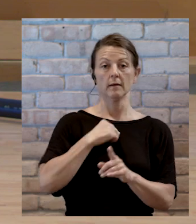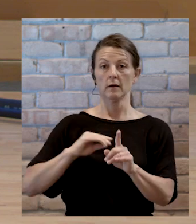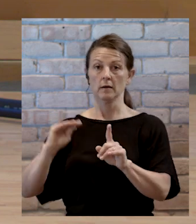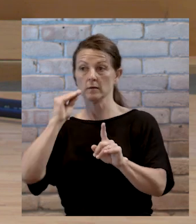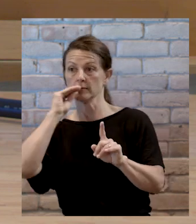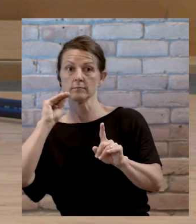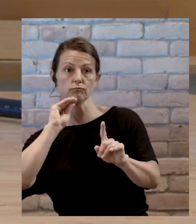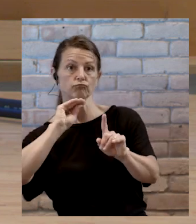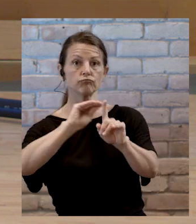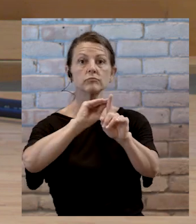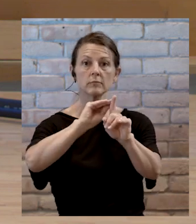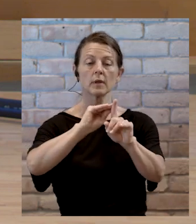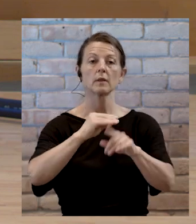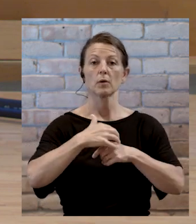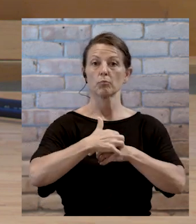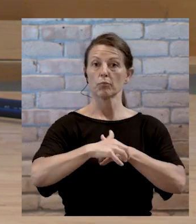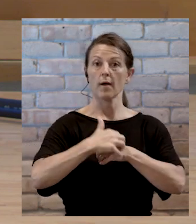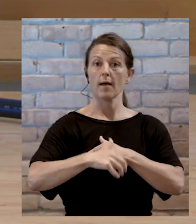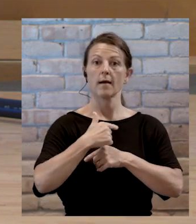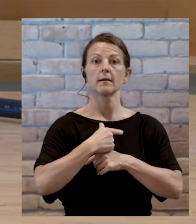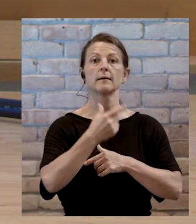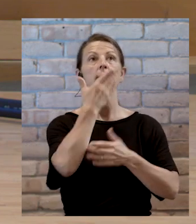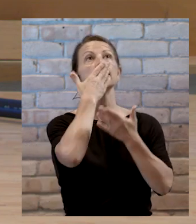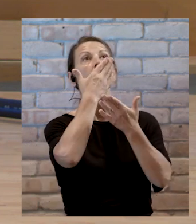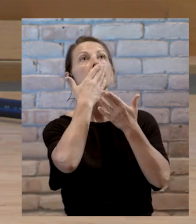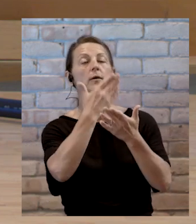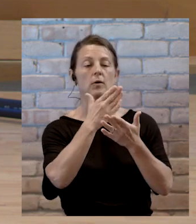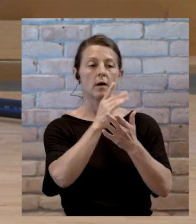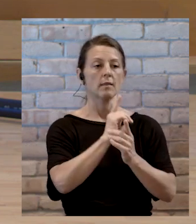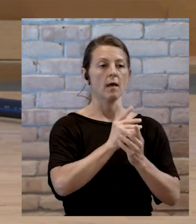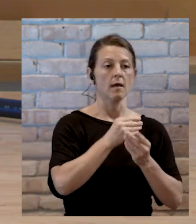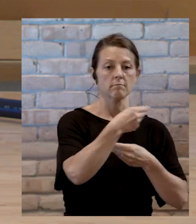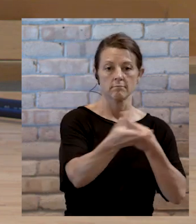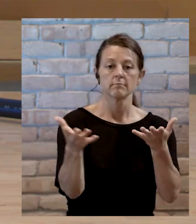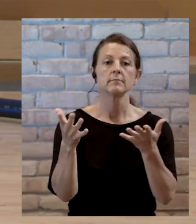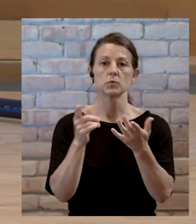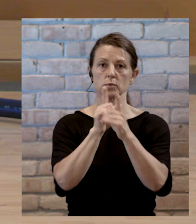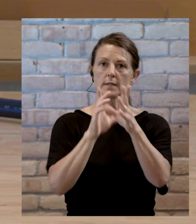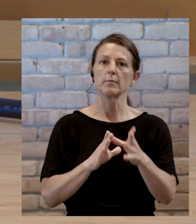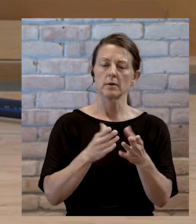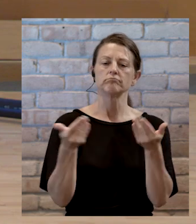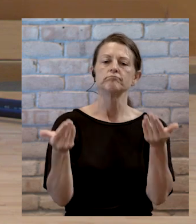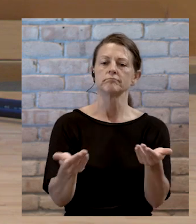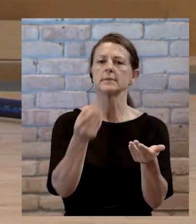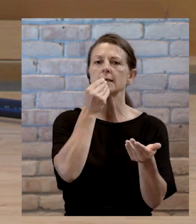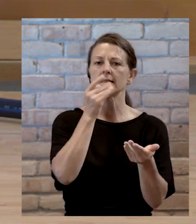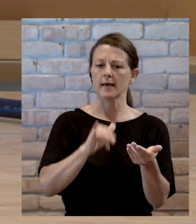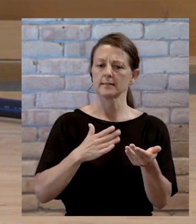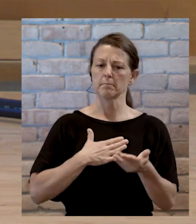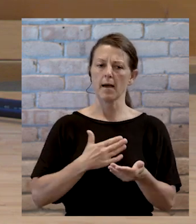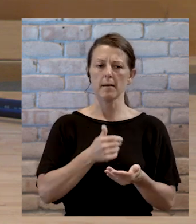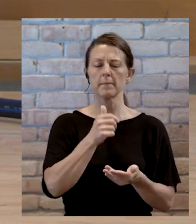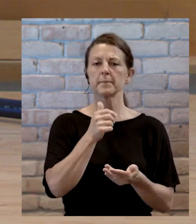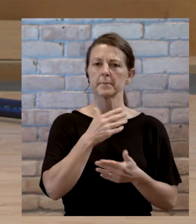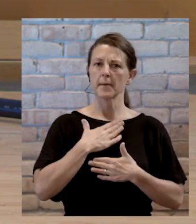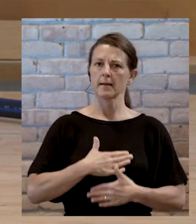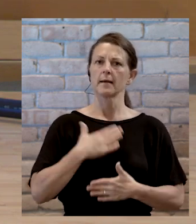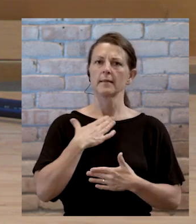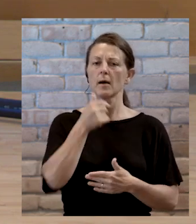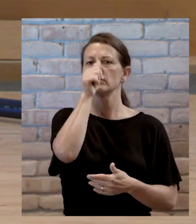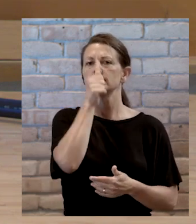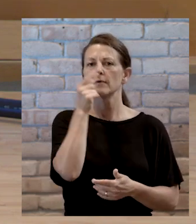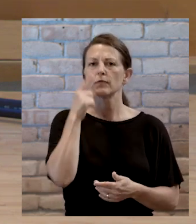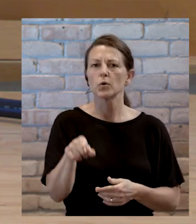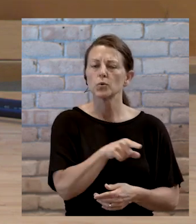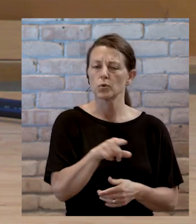had given thanks, he broke it and gave it to the disciples and said, "Take and eat. This is my body, which is given for you.